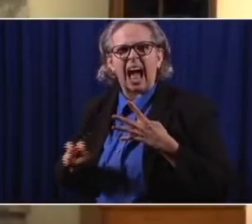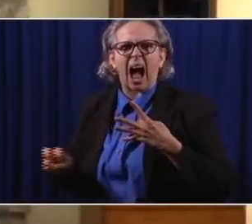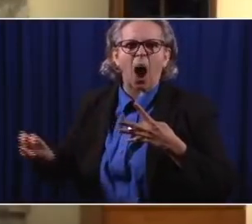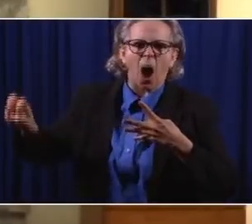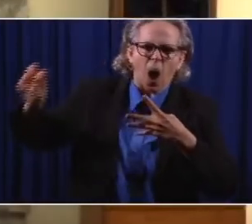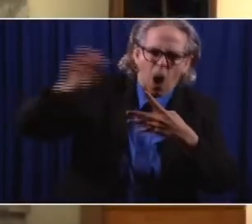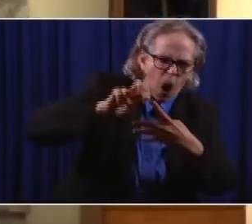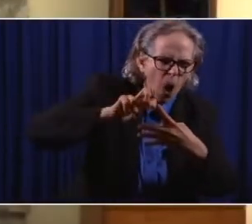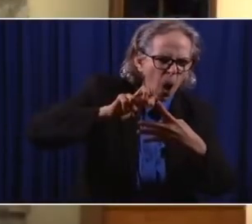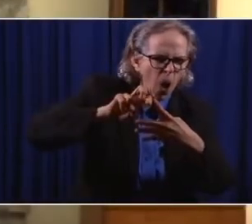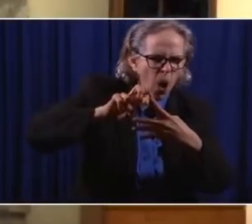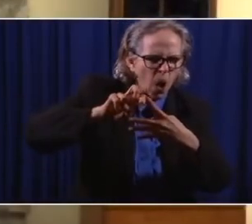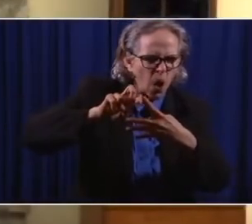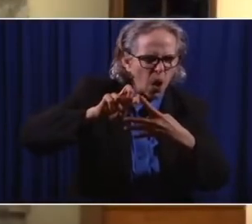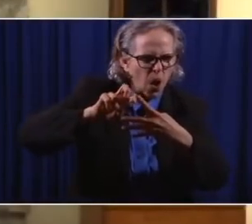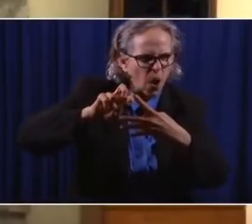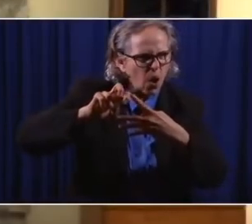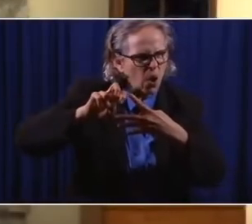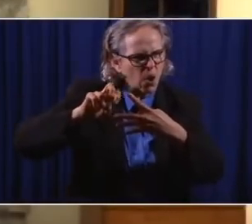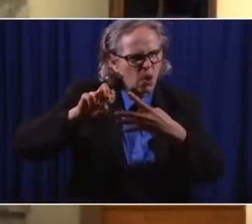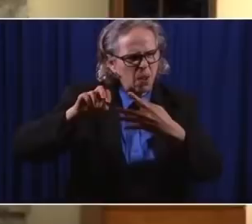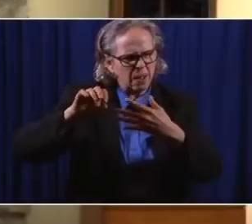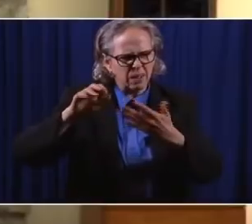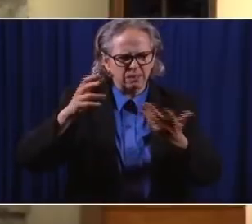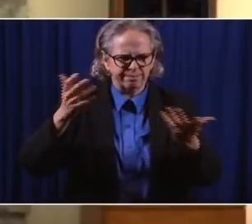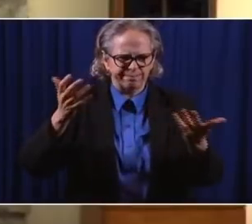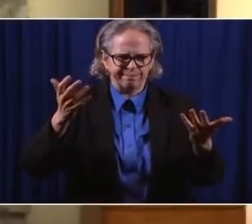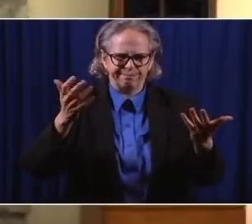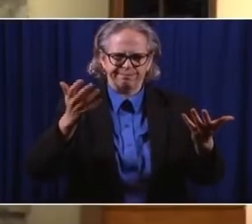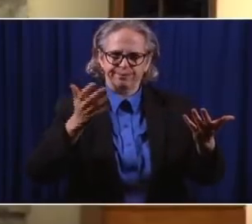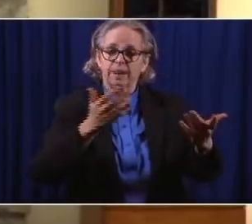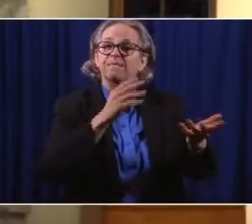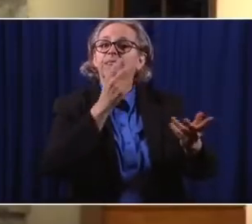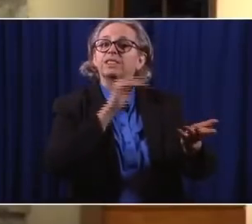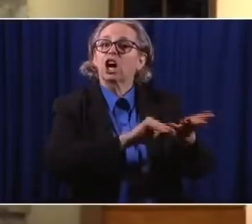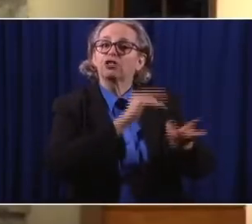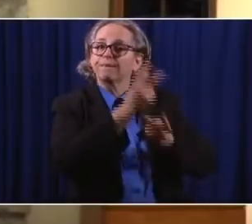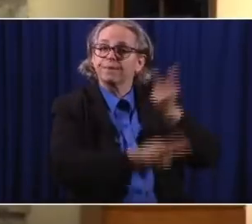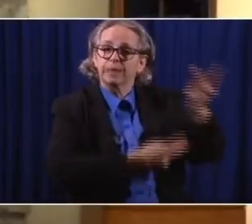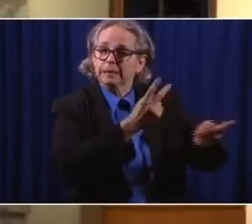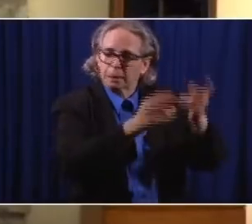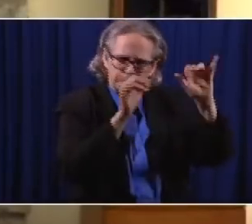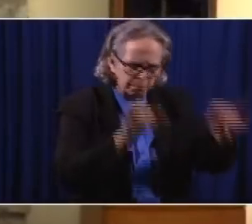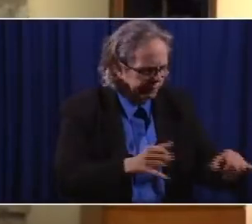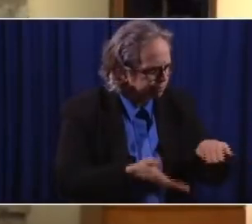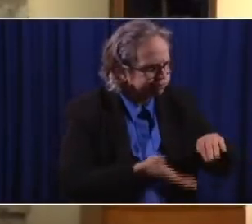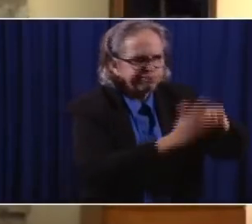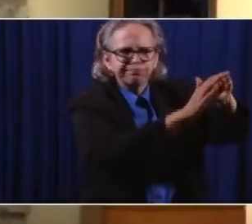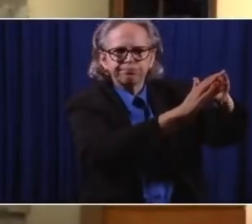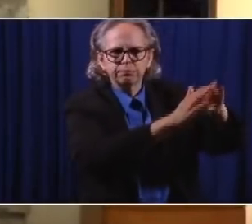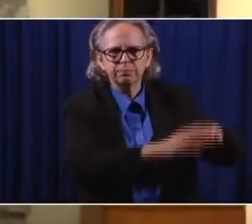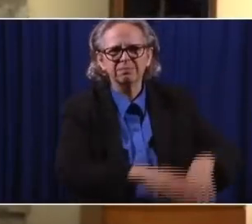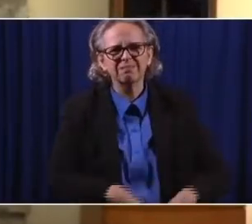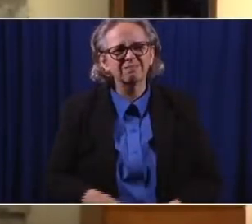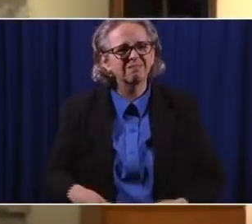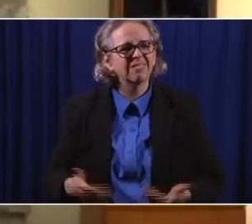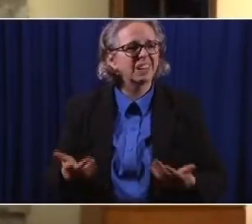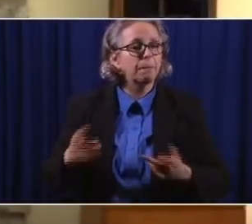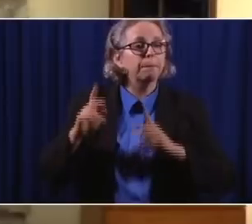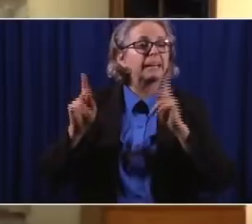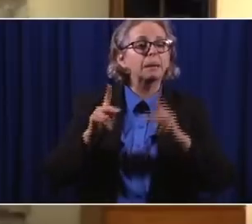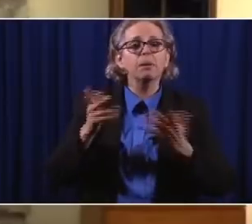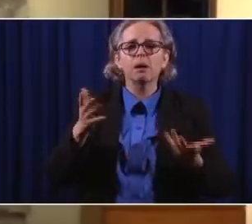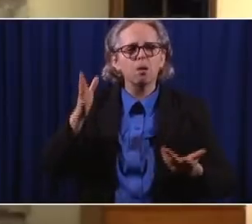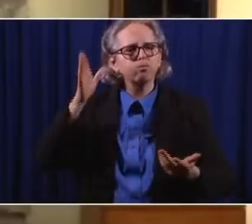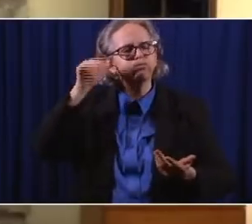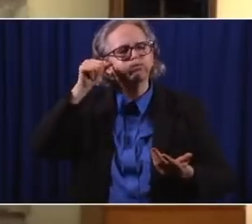for high incidence. They're seeing an increase in outpatient visits. The health department reports that events continue to happen